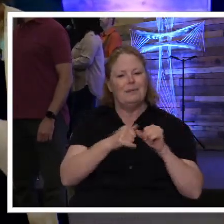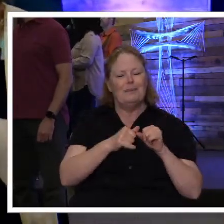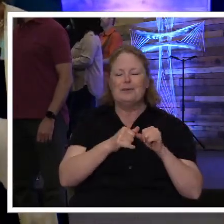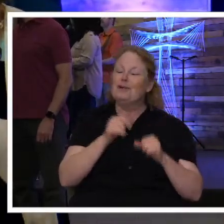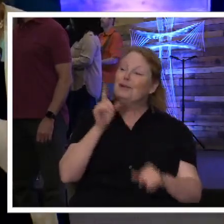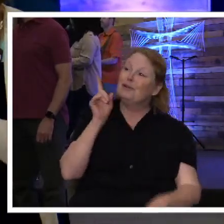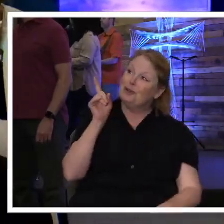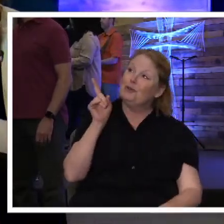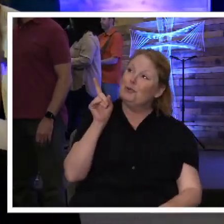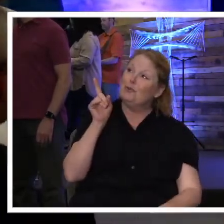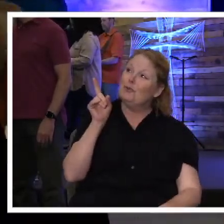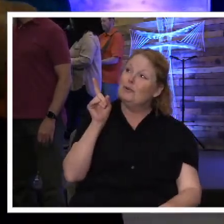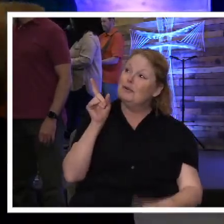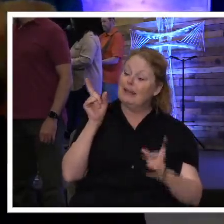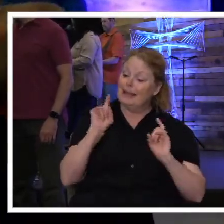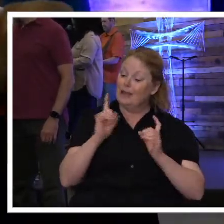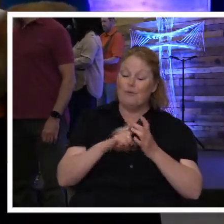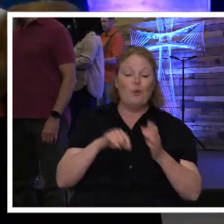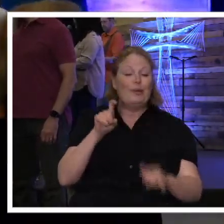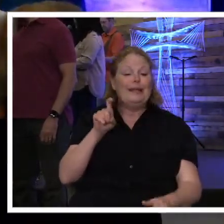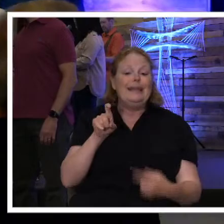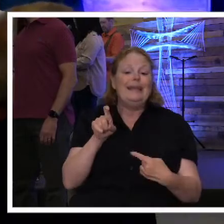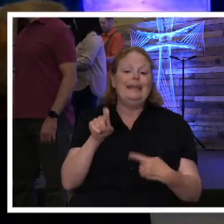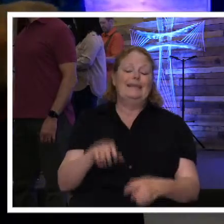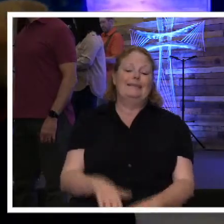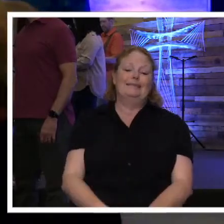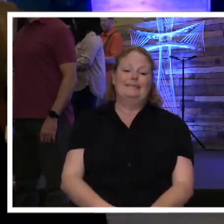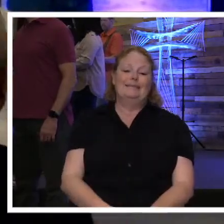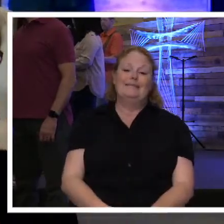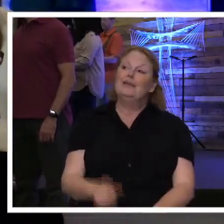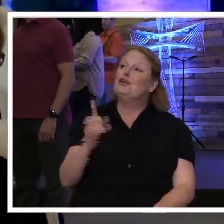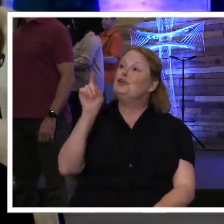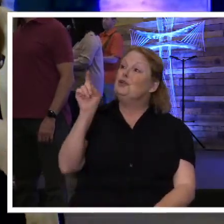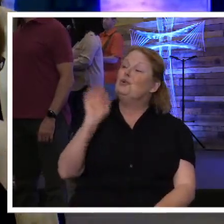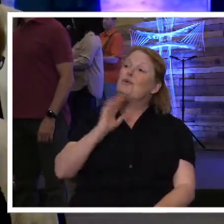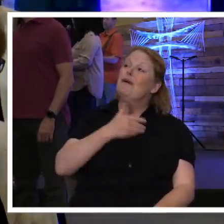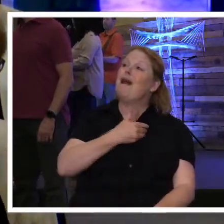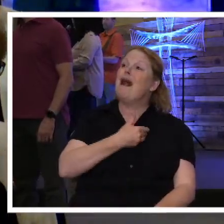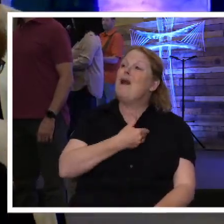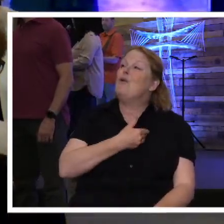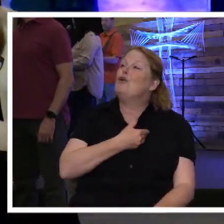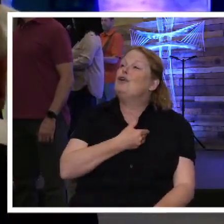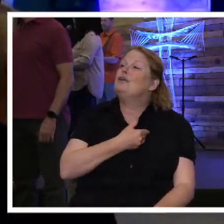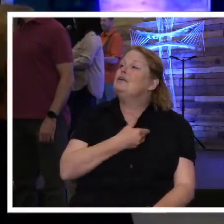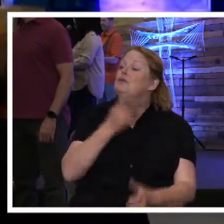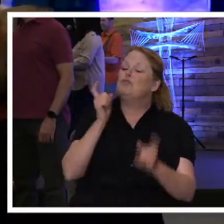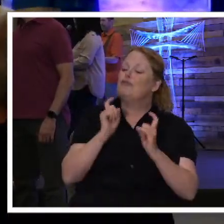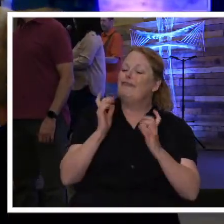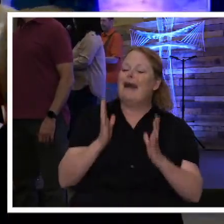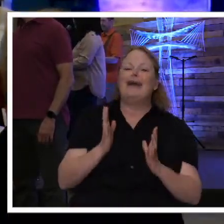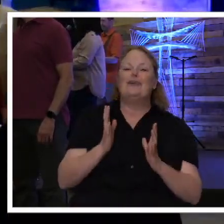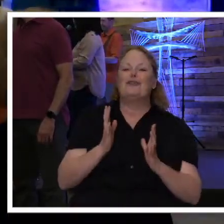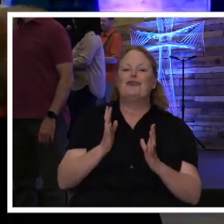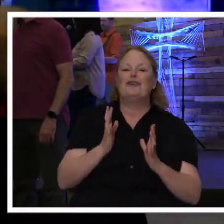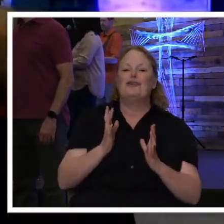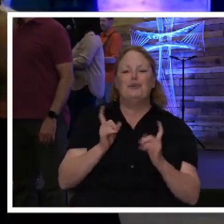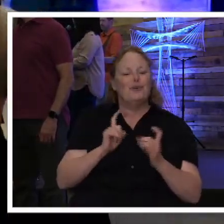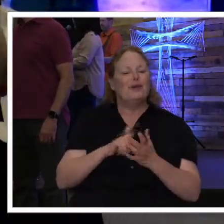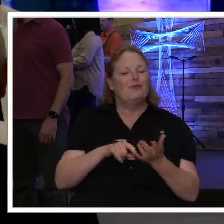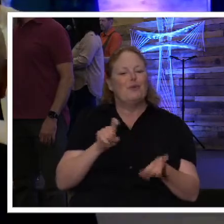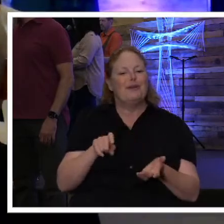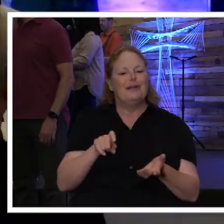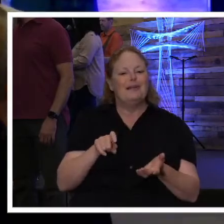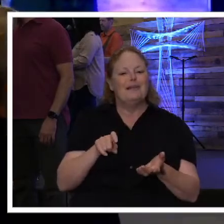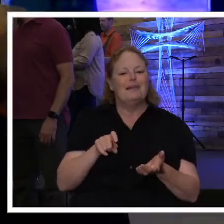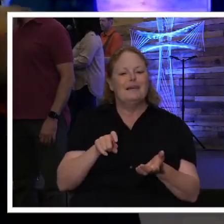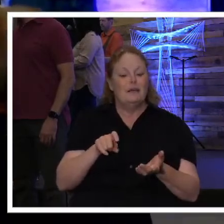you are our provision. You are our provision. And you're worth